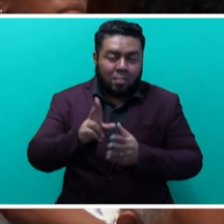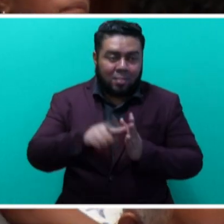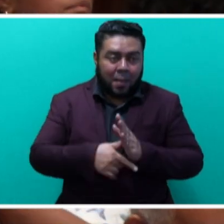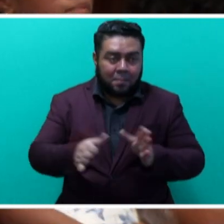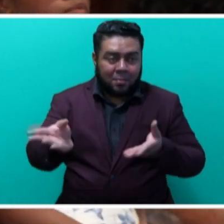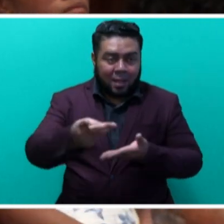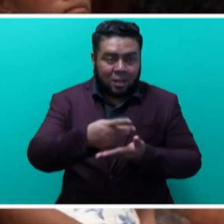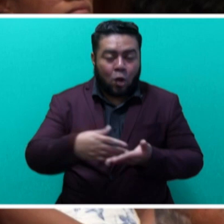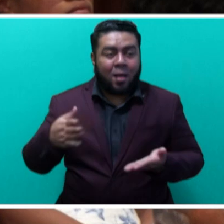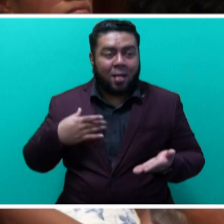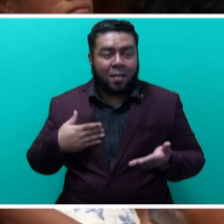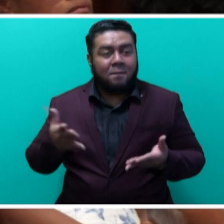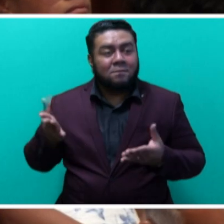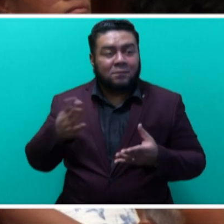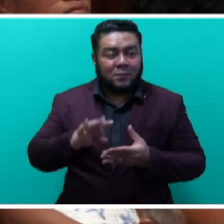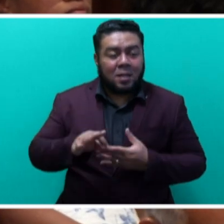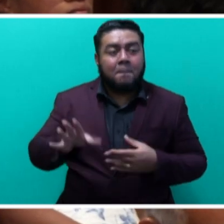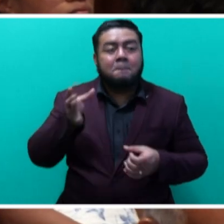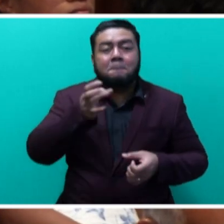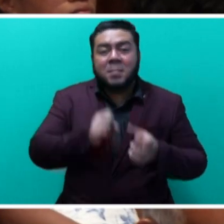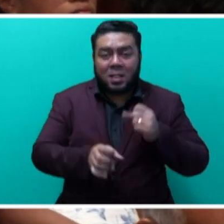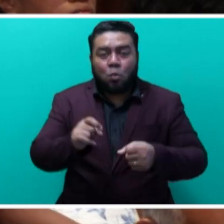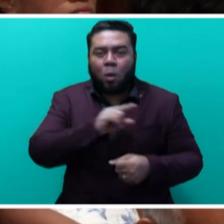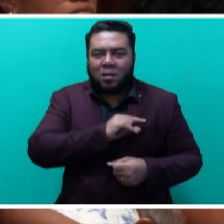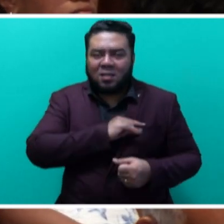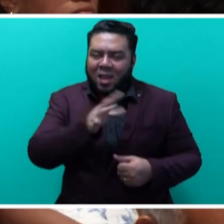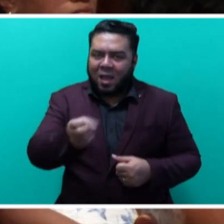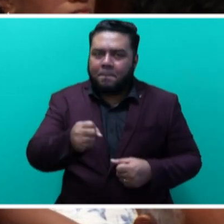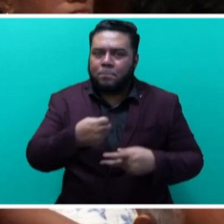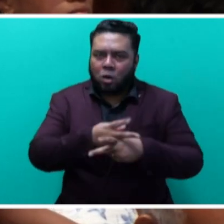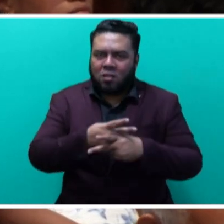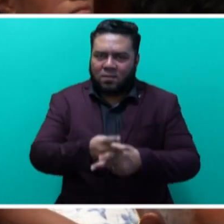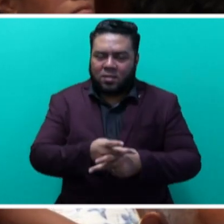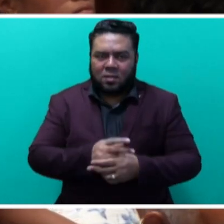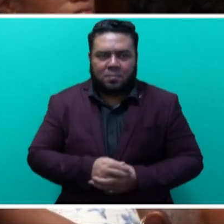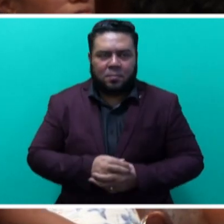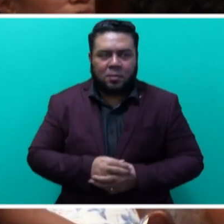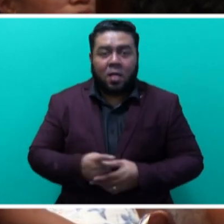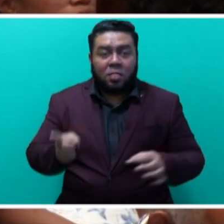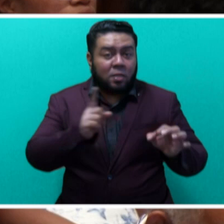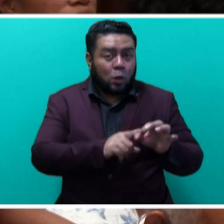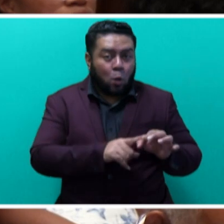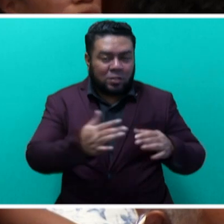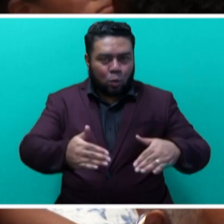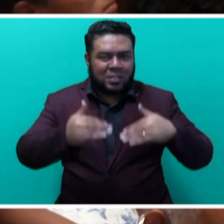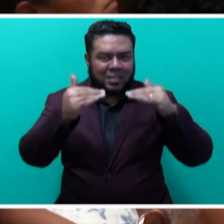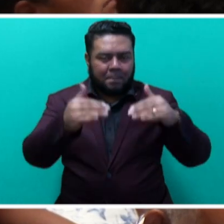health, fertility, milk quality, and productivity. The goal is to establish